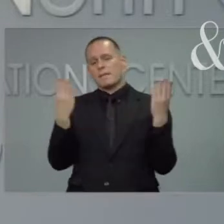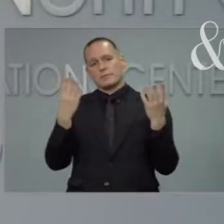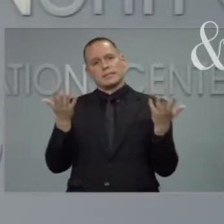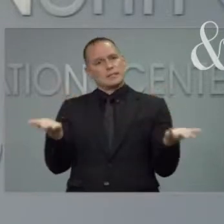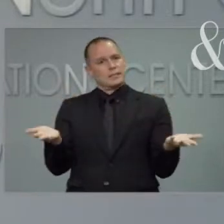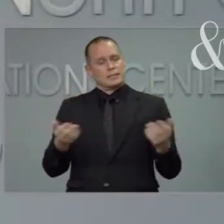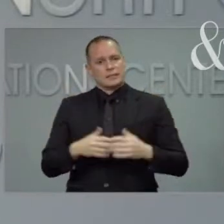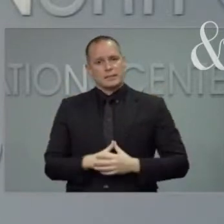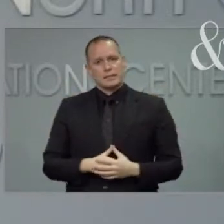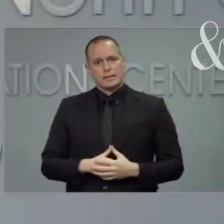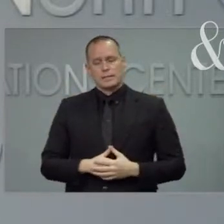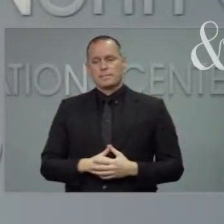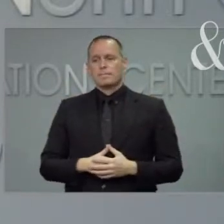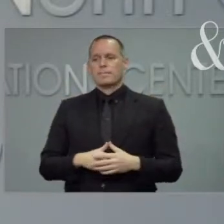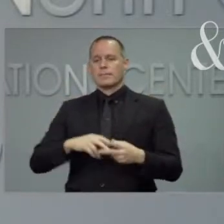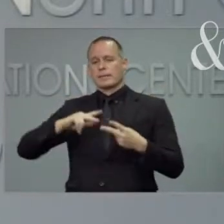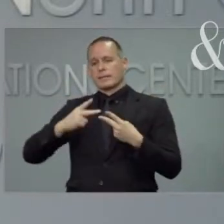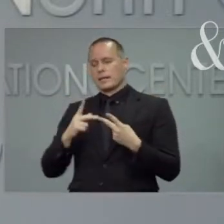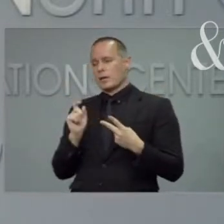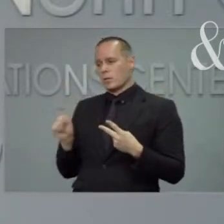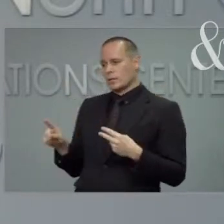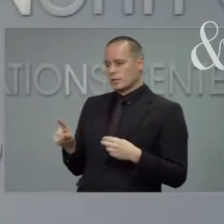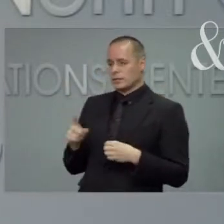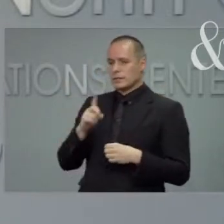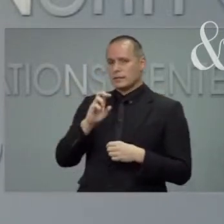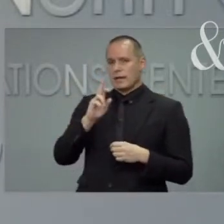We have a follow-up. Derek Dellinger, Fox 46.